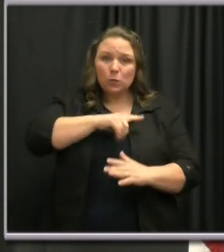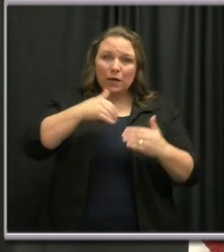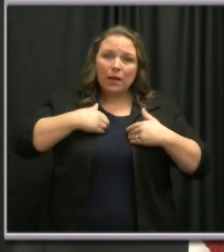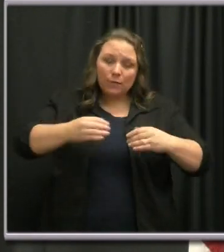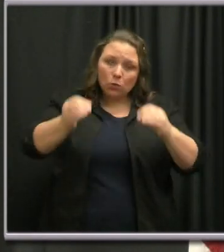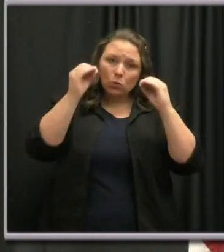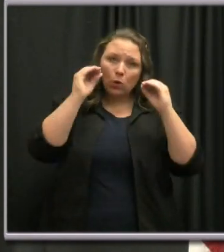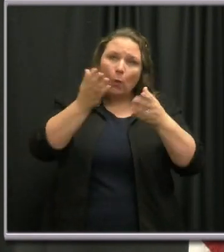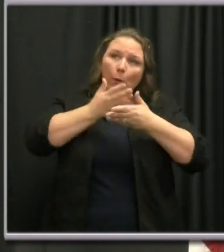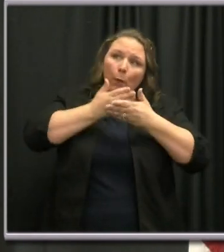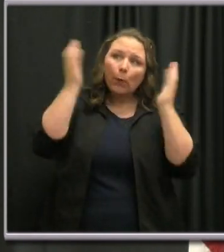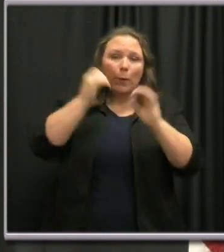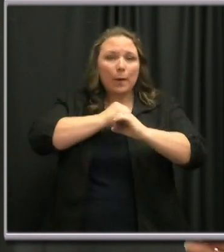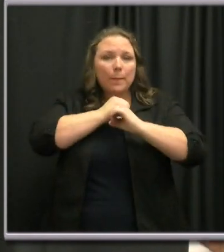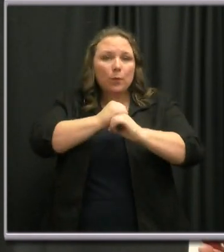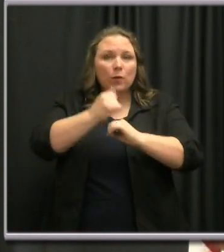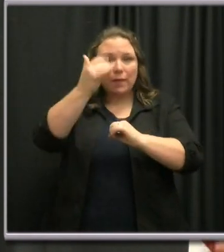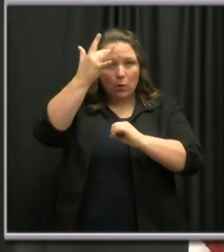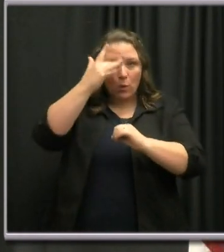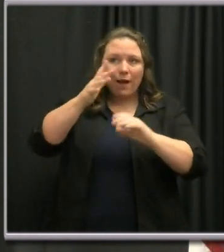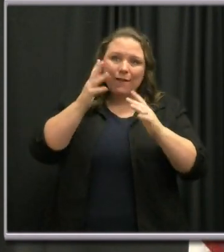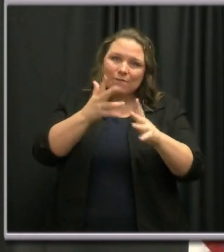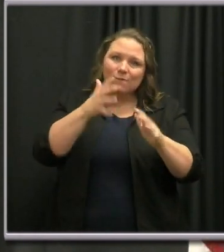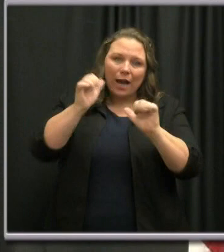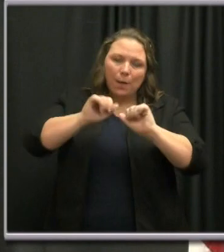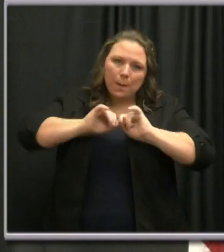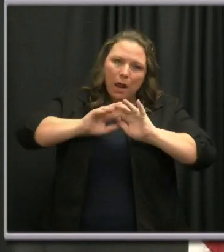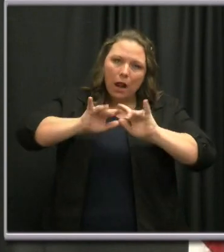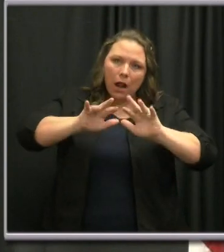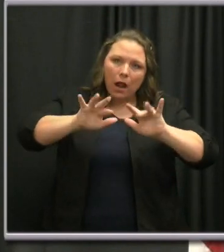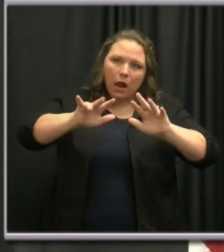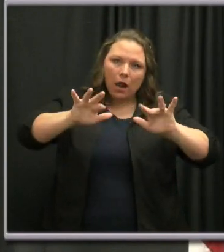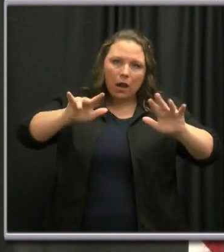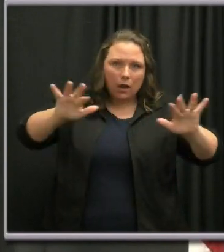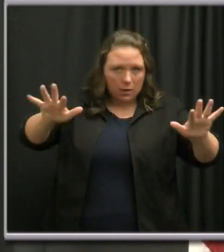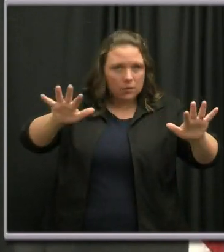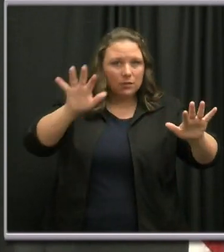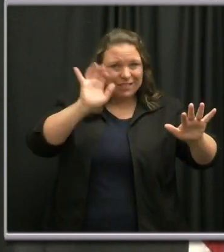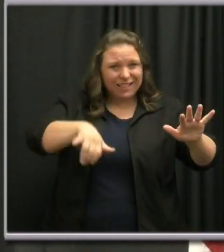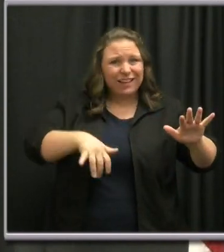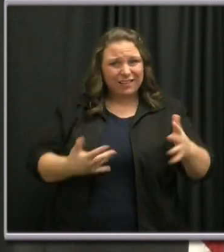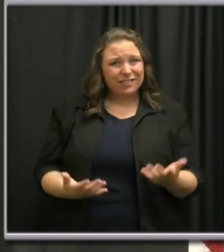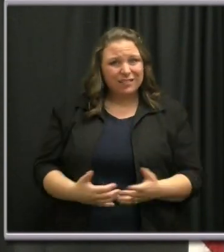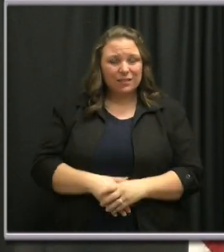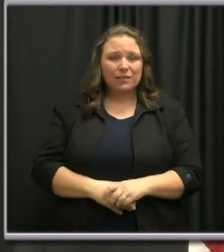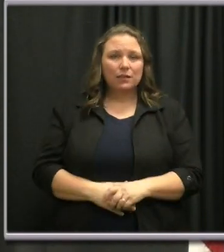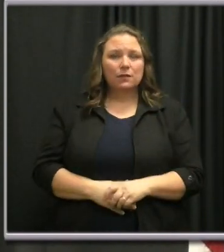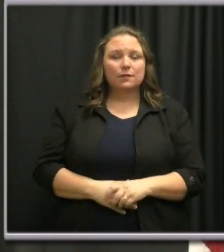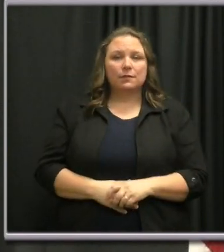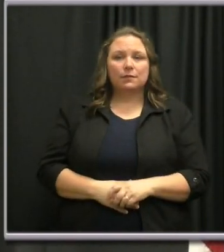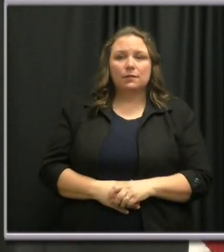existing immunity to it, and that is why it's racing through the global population the way that it is. According to Johns Hopkins